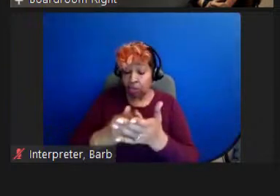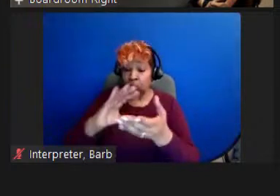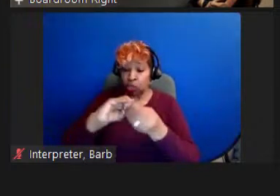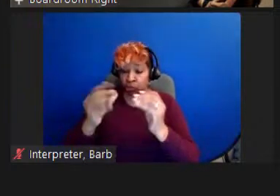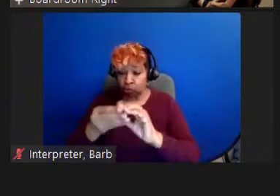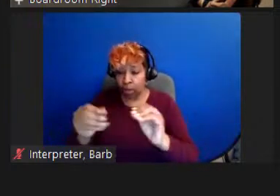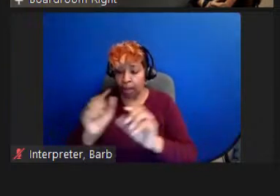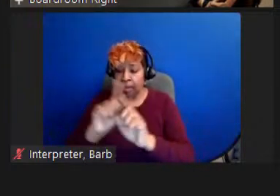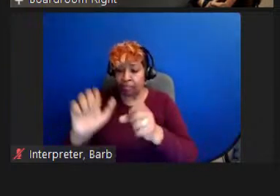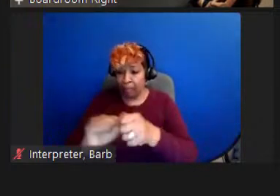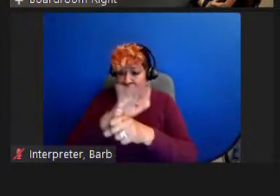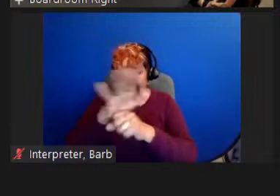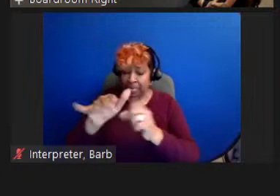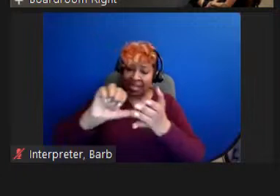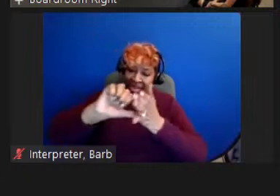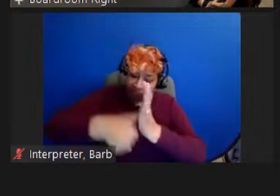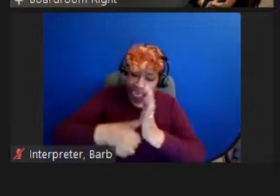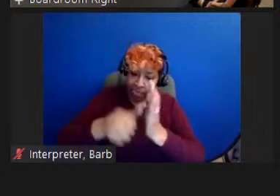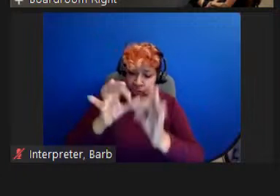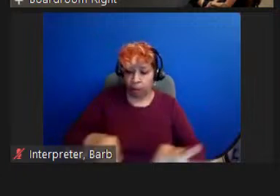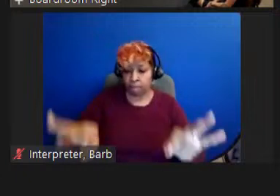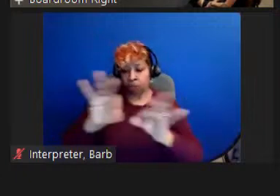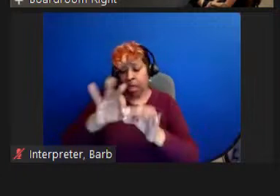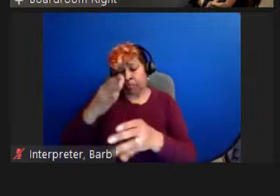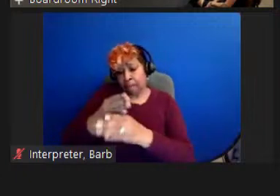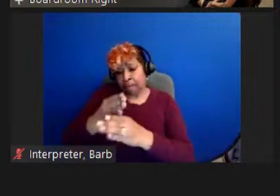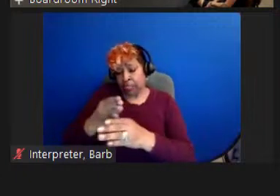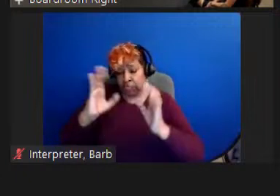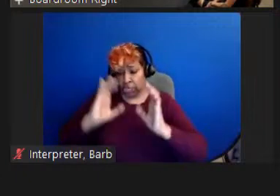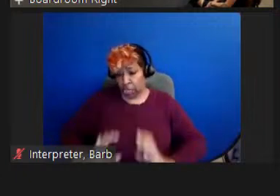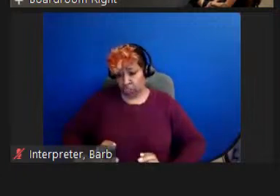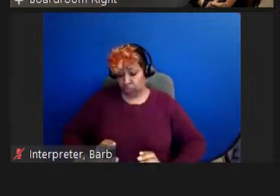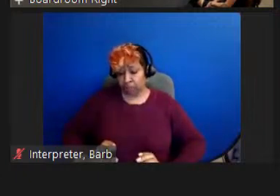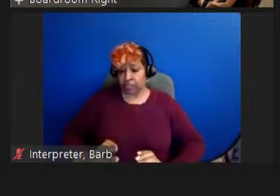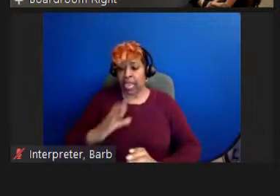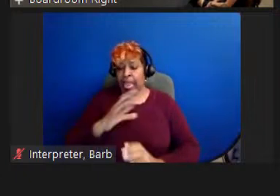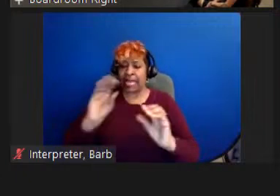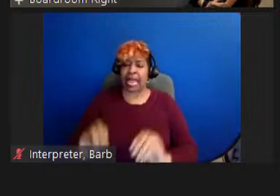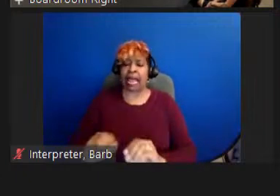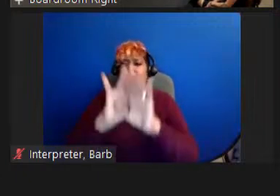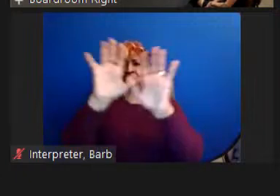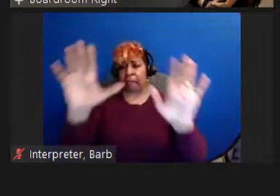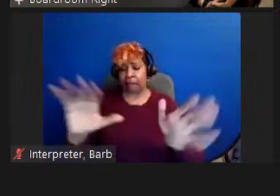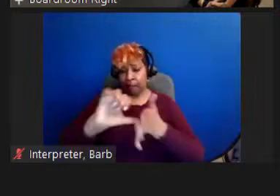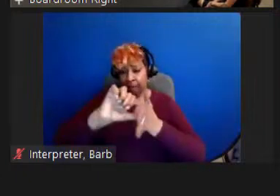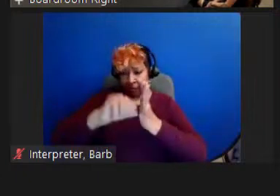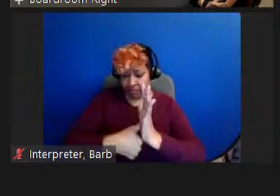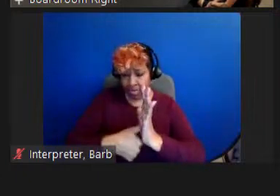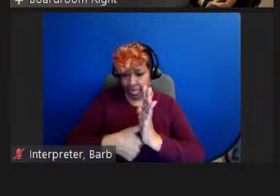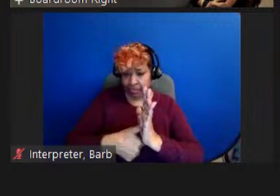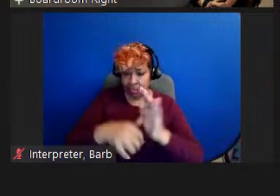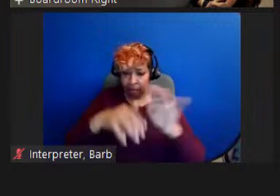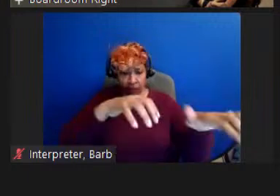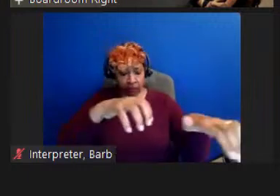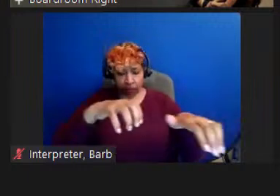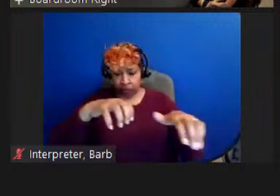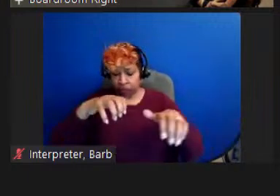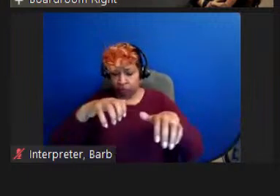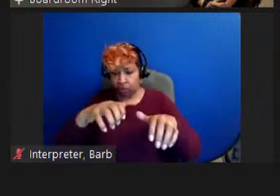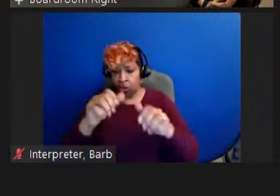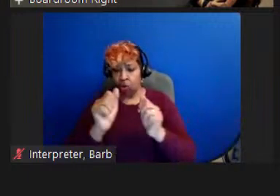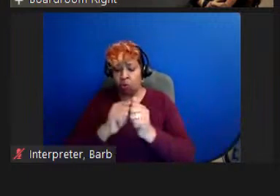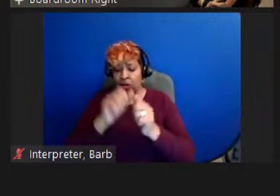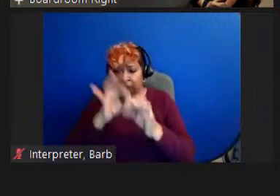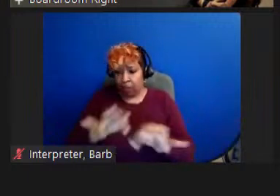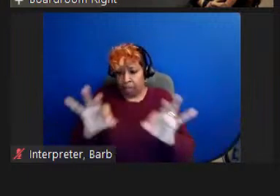pandemic emphasized the importance of the bus to our customers. And it clearly highlighted the population segments with essential jobs